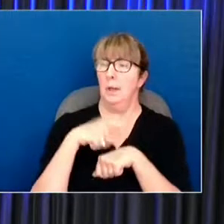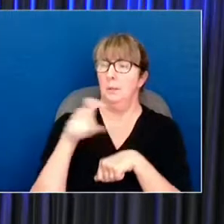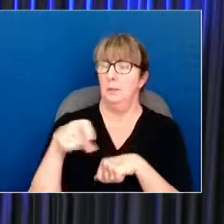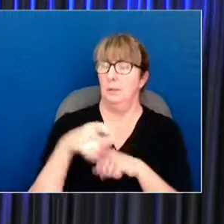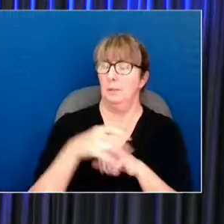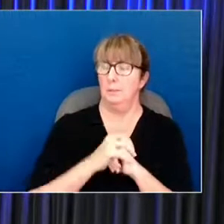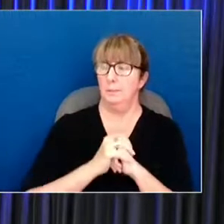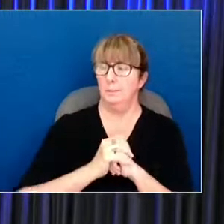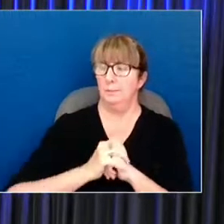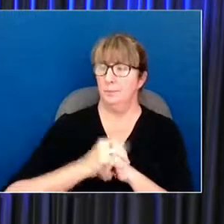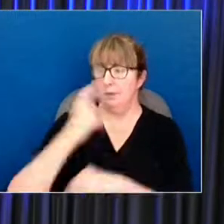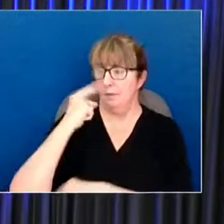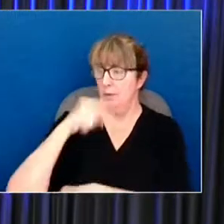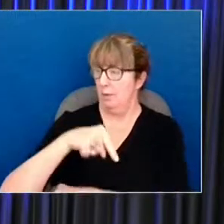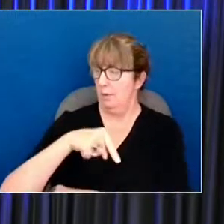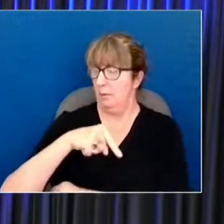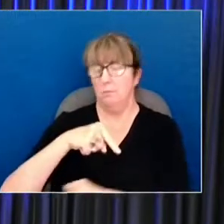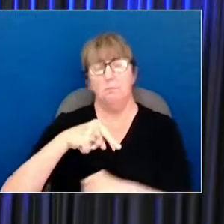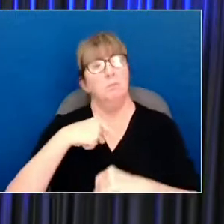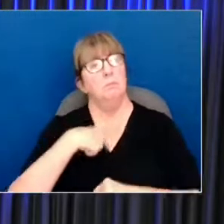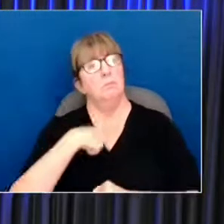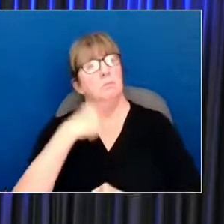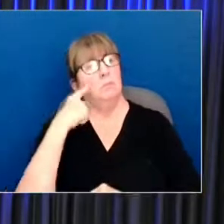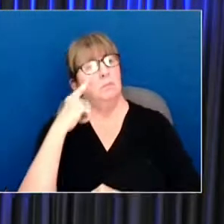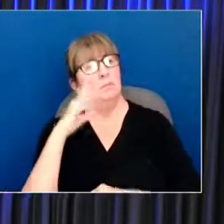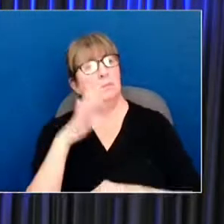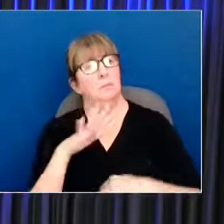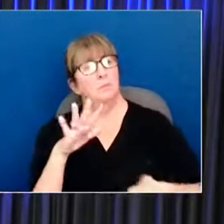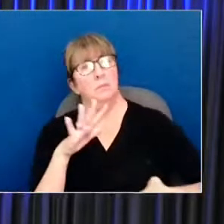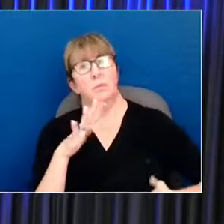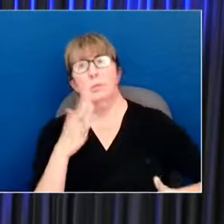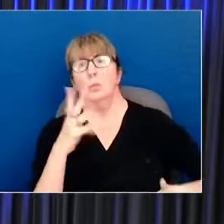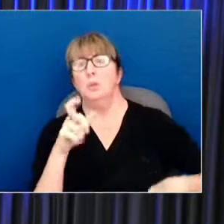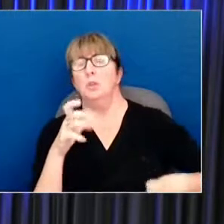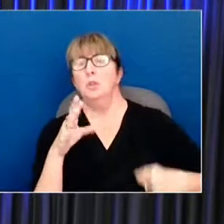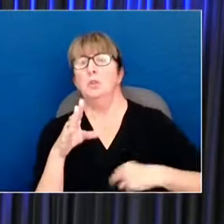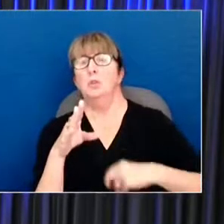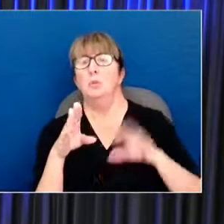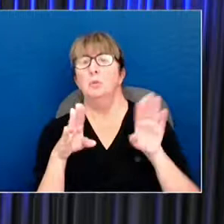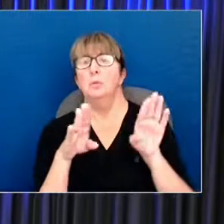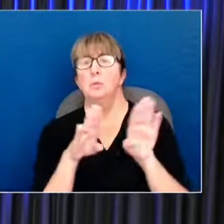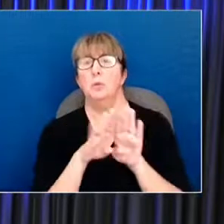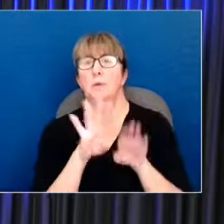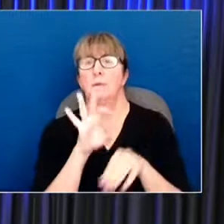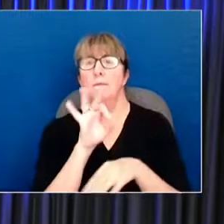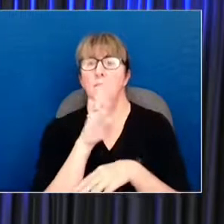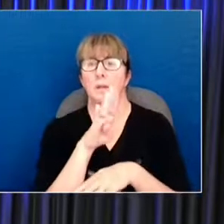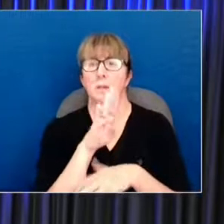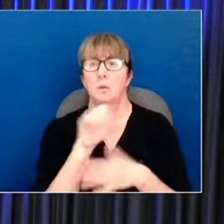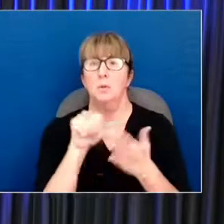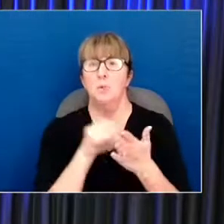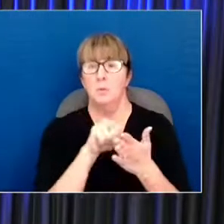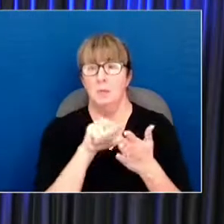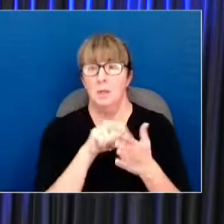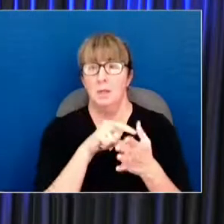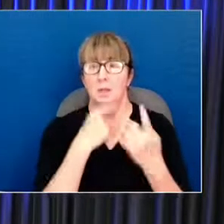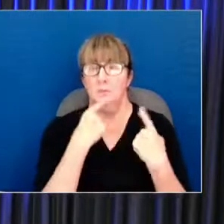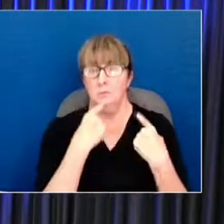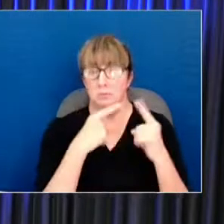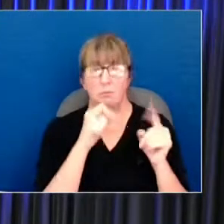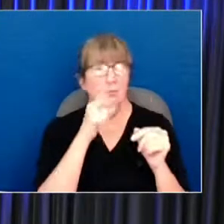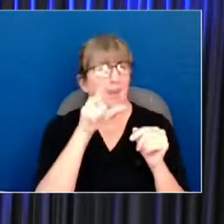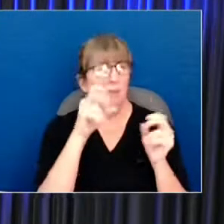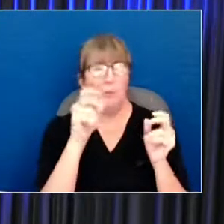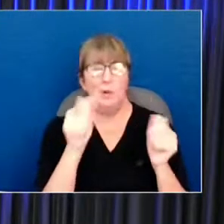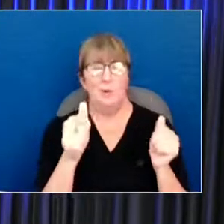for these? I think if we're able to close the loop on the Facebook page, which we don't have to do right away, Ana